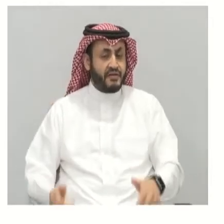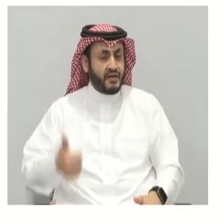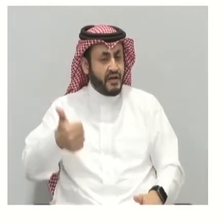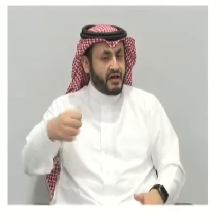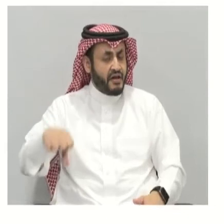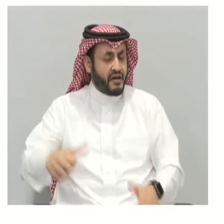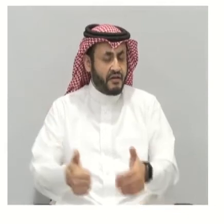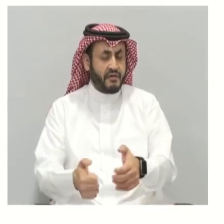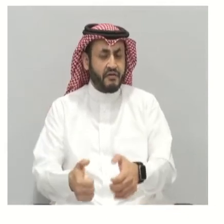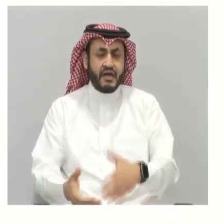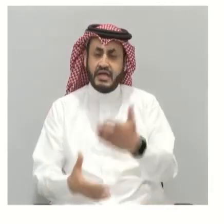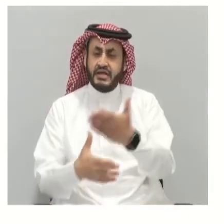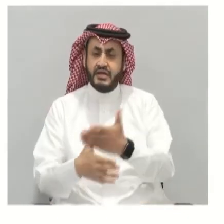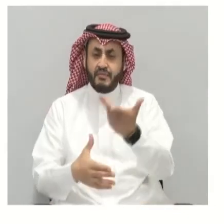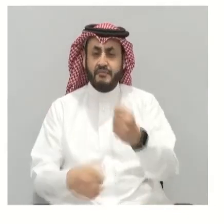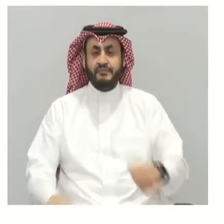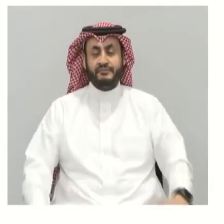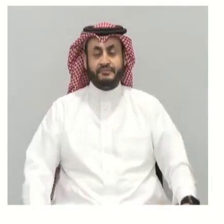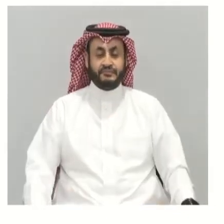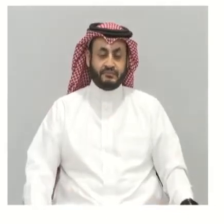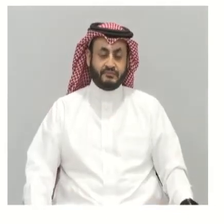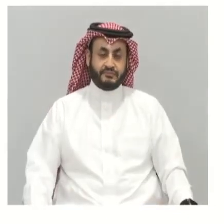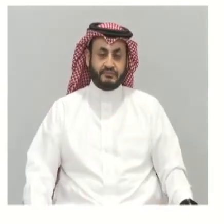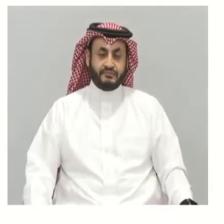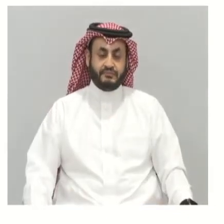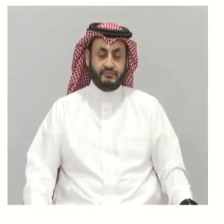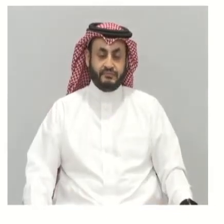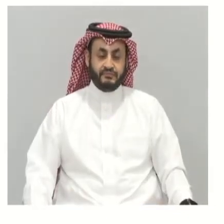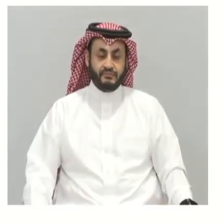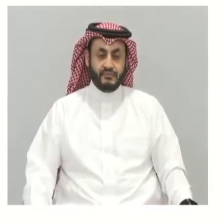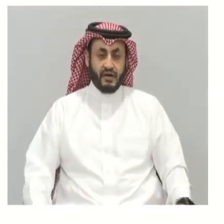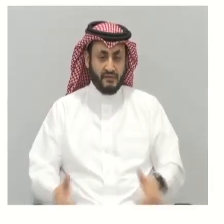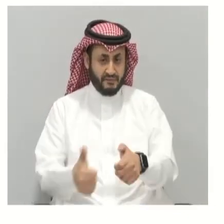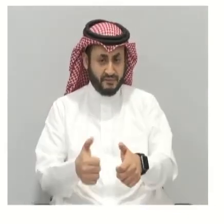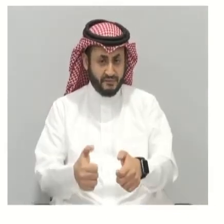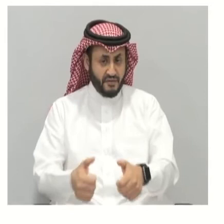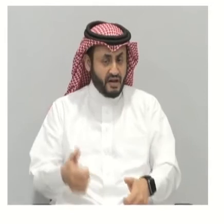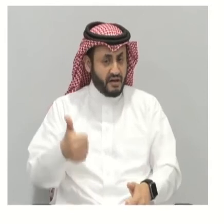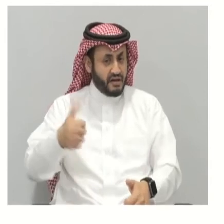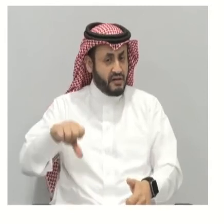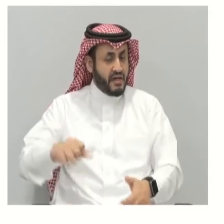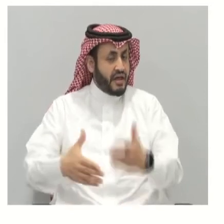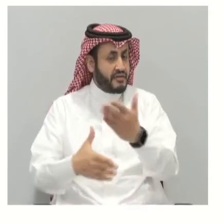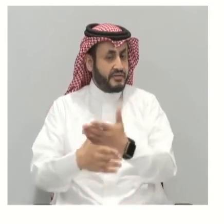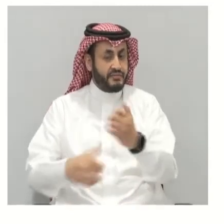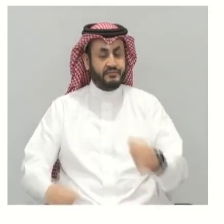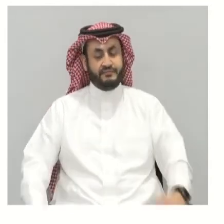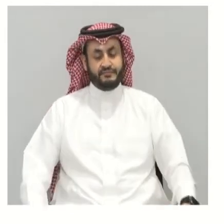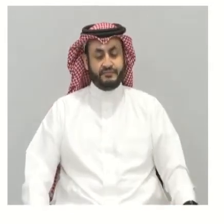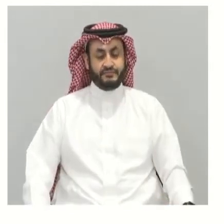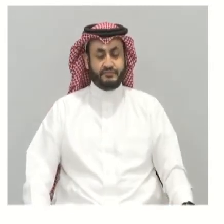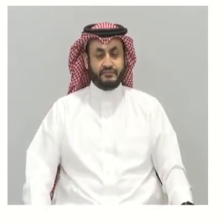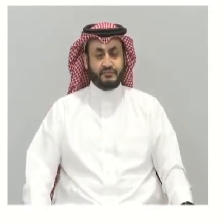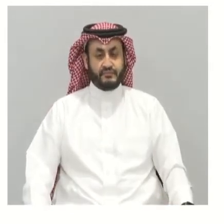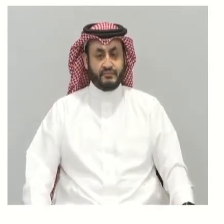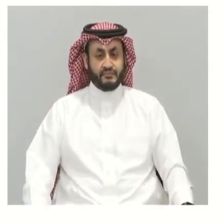And explain why. So what are we going to talk about? The pros and cons, or the good things and the bad things